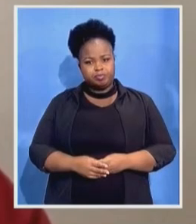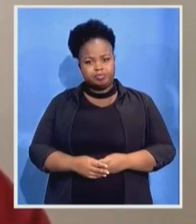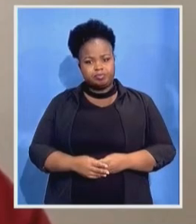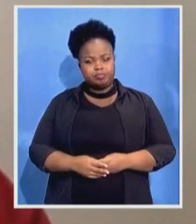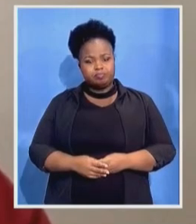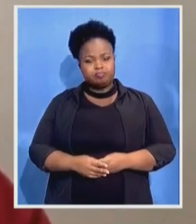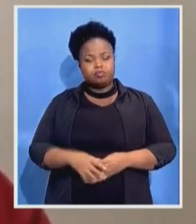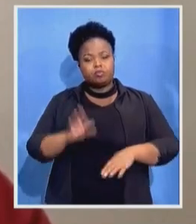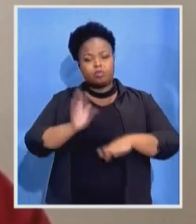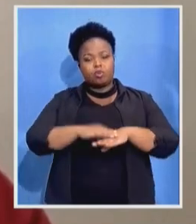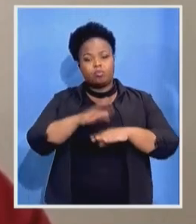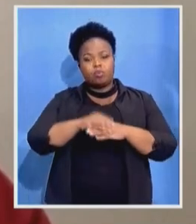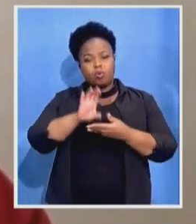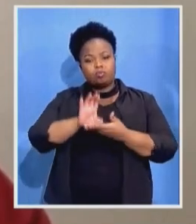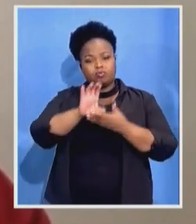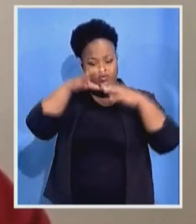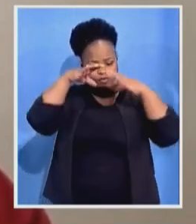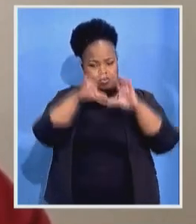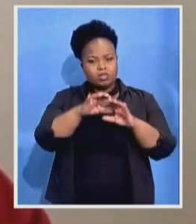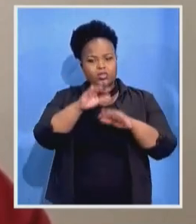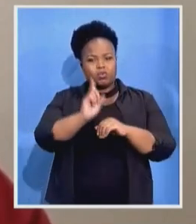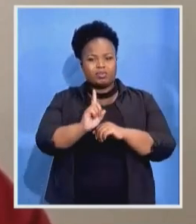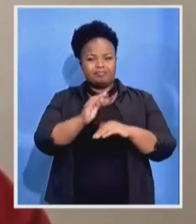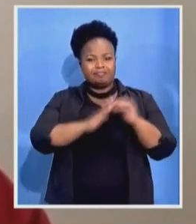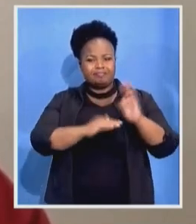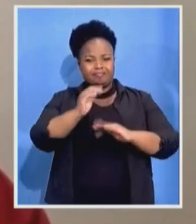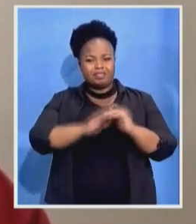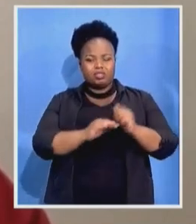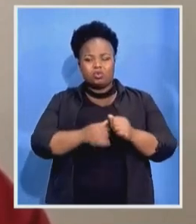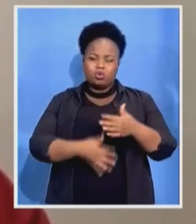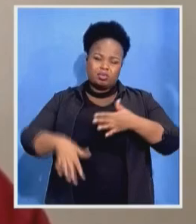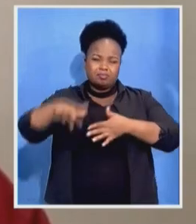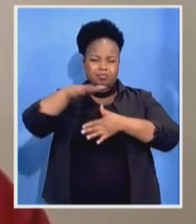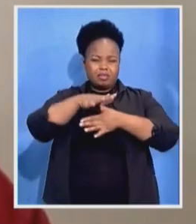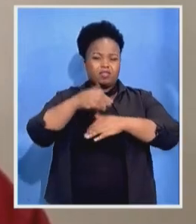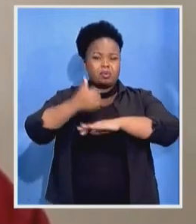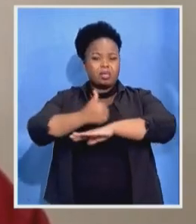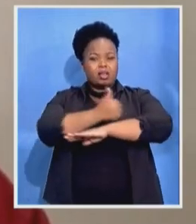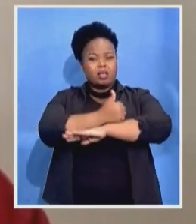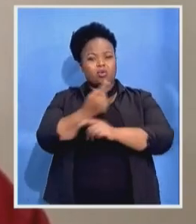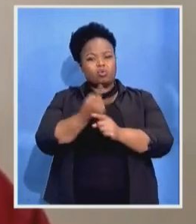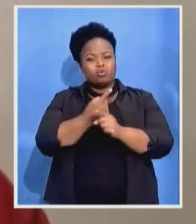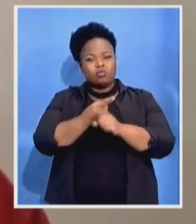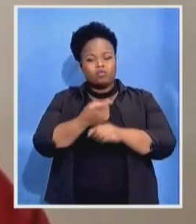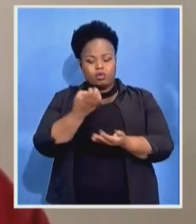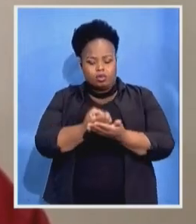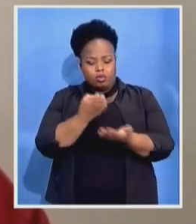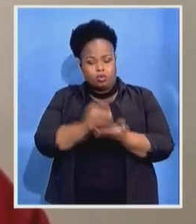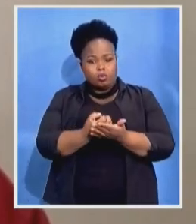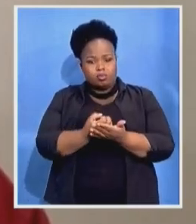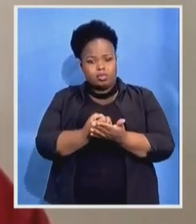key pillar of the Economic Reconstruction and Recovery Program,